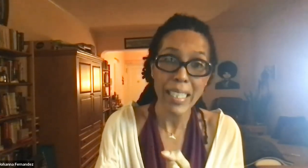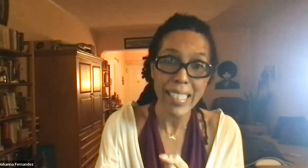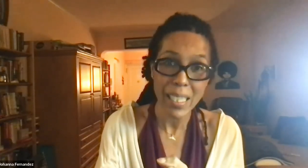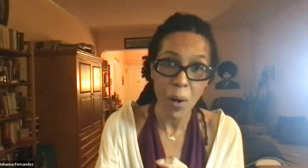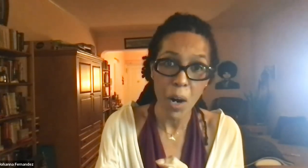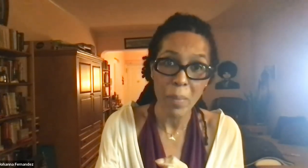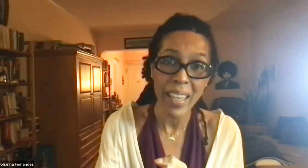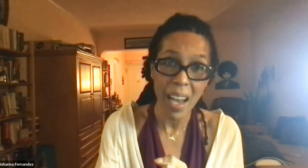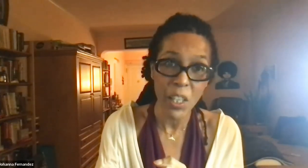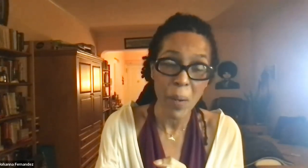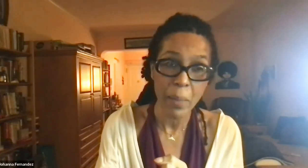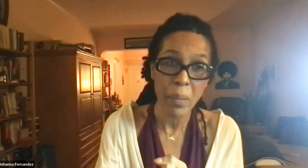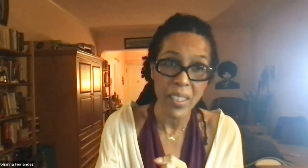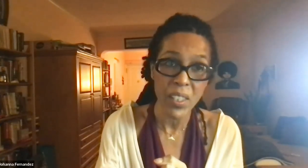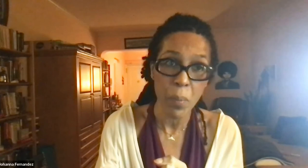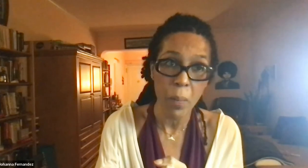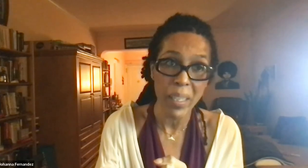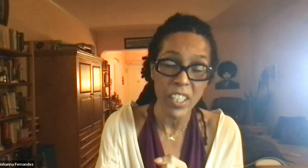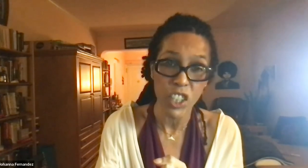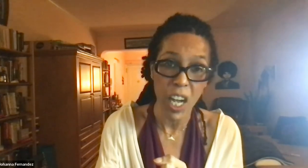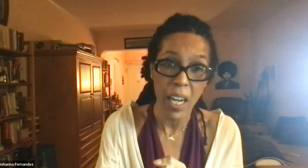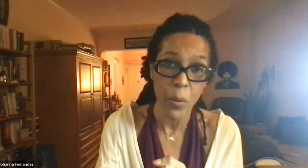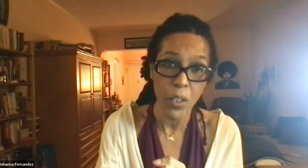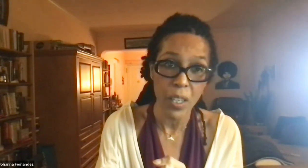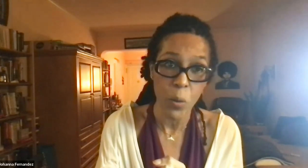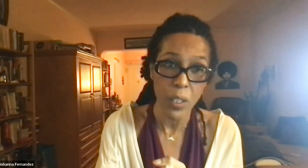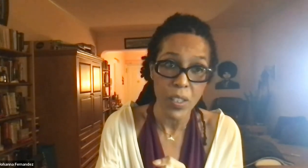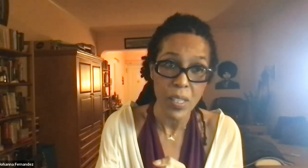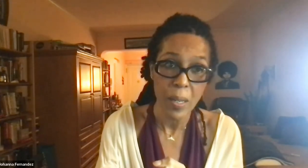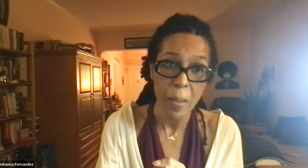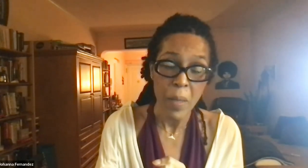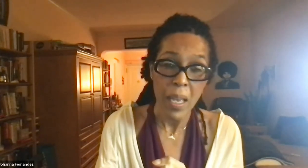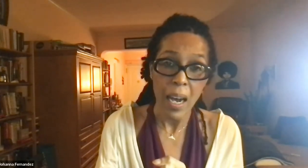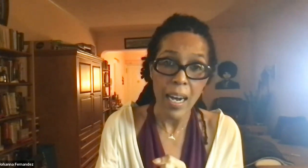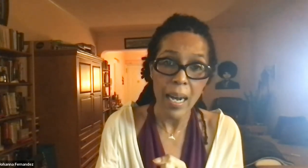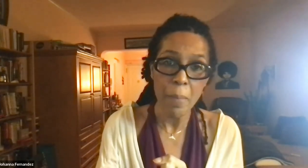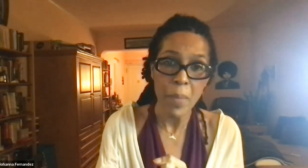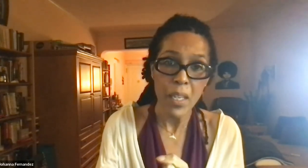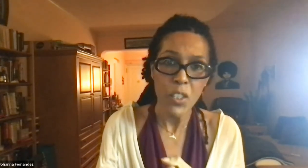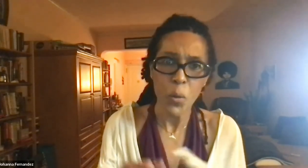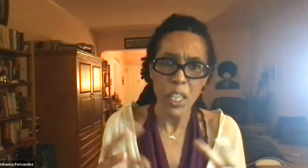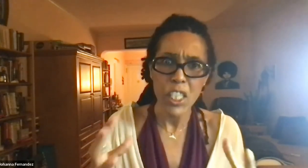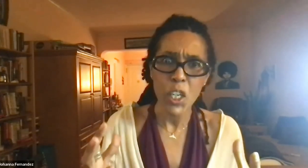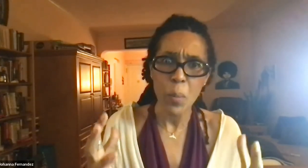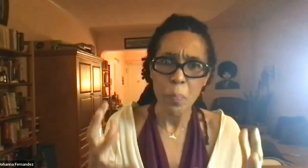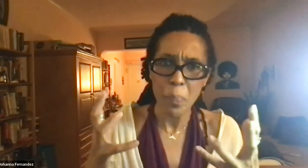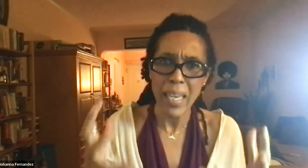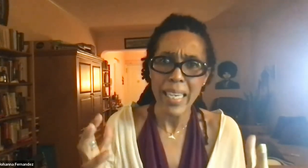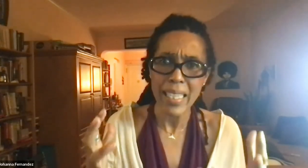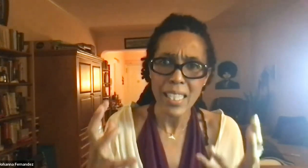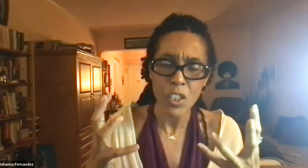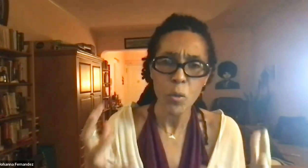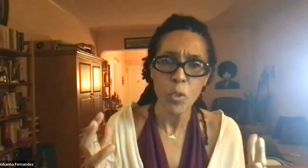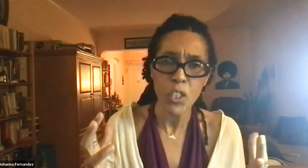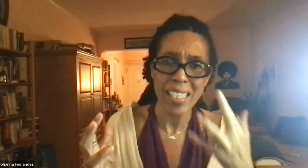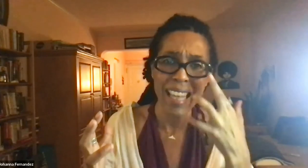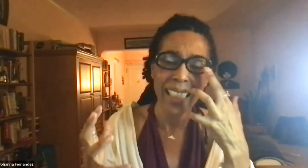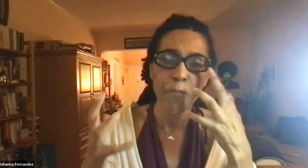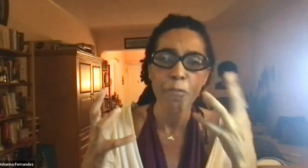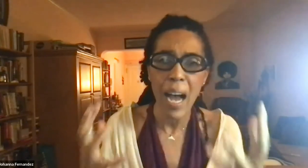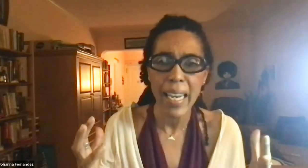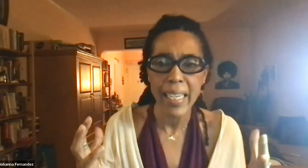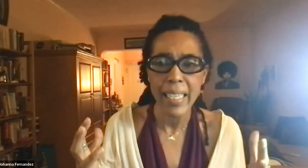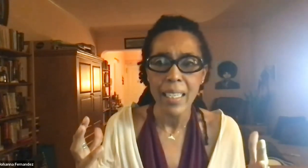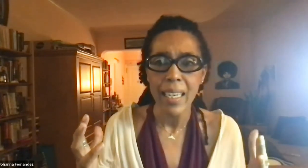the police department. They occupied a police department in Chicago, the Young Lords. So these are big institutions